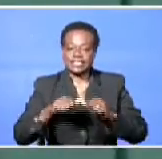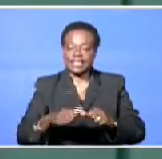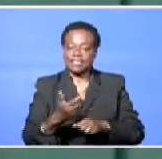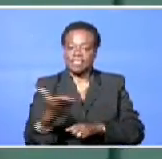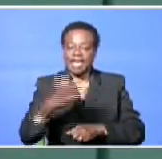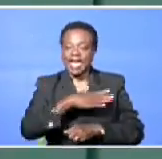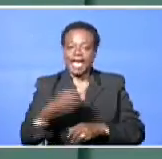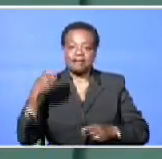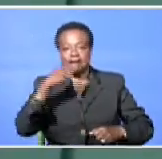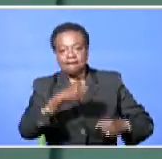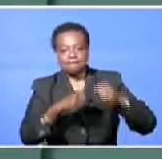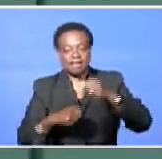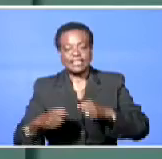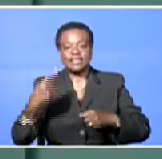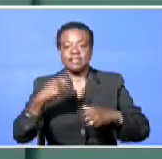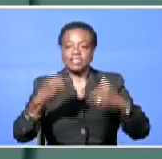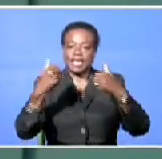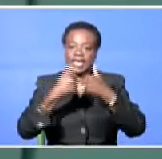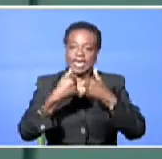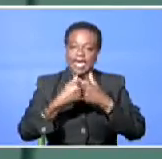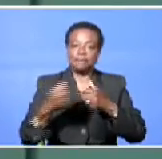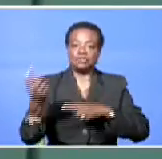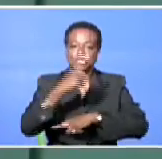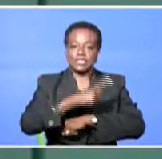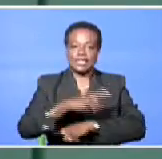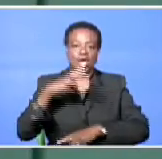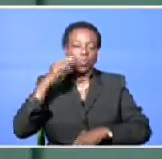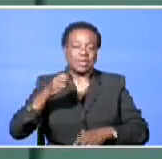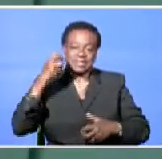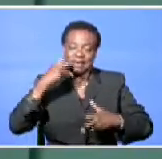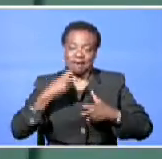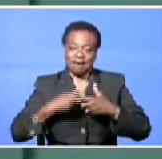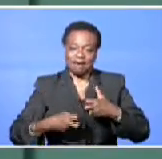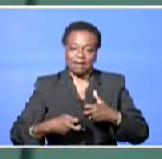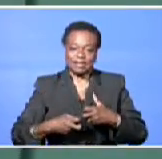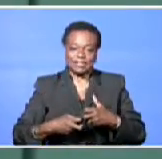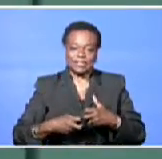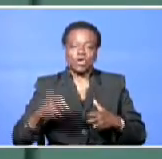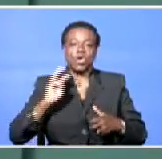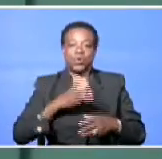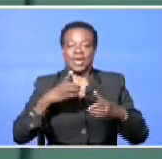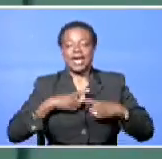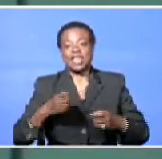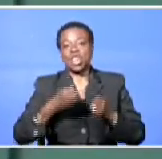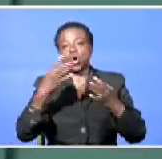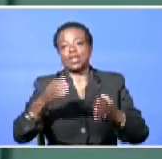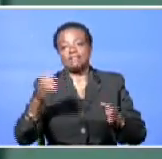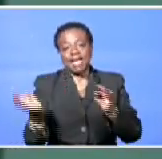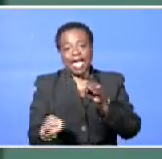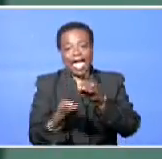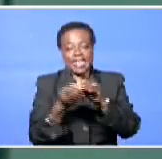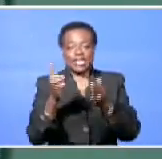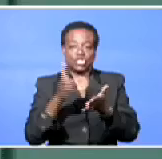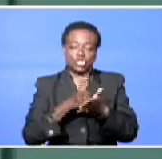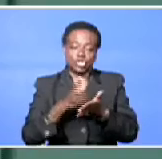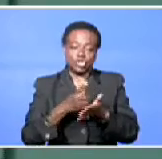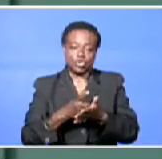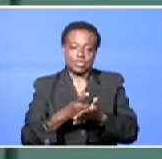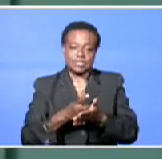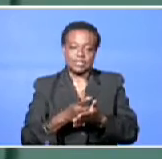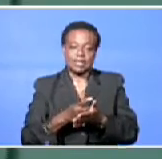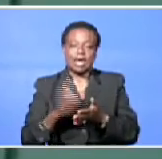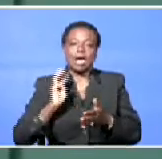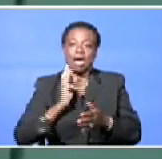match today was really tough. We had a lot of odd and deuce. There was a lot of running side to side. Our opponents played really